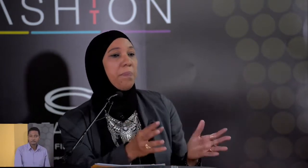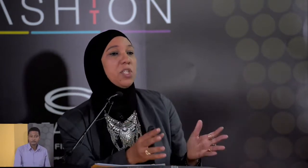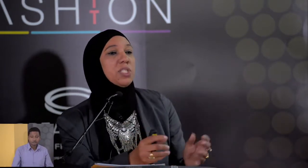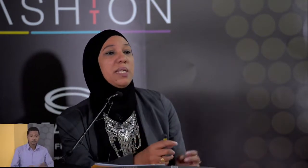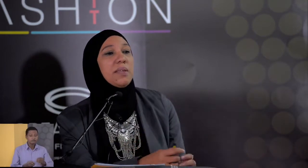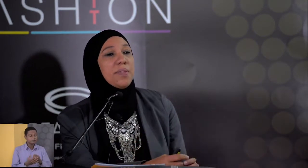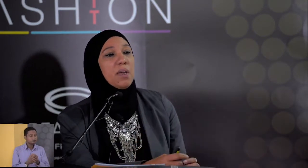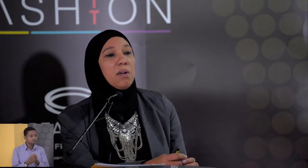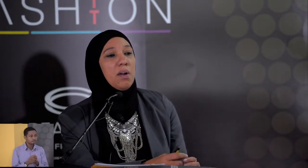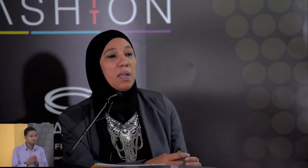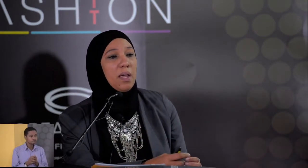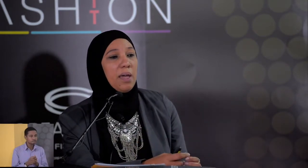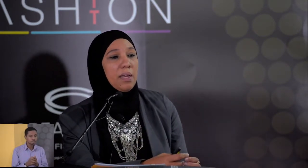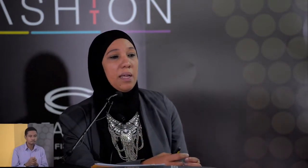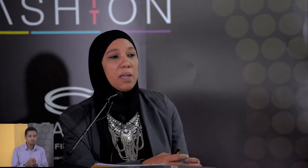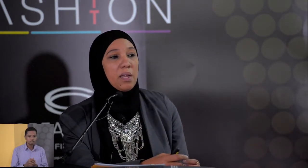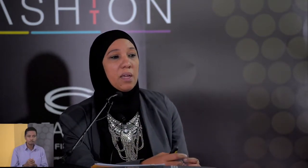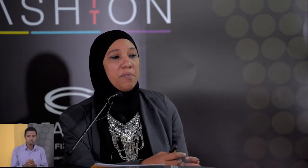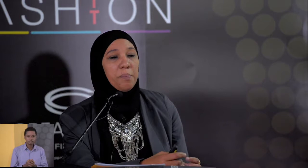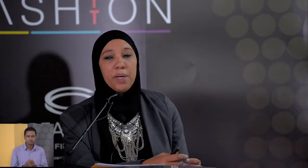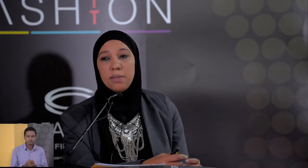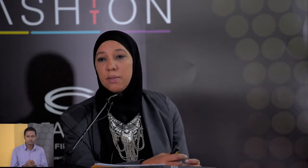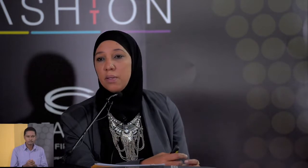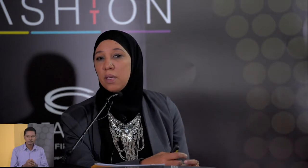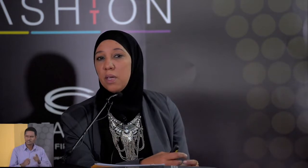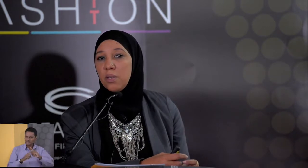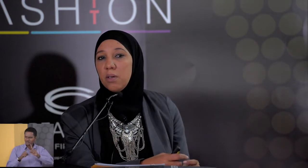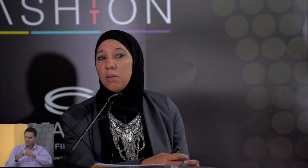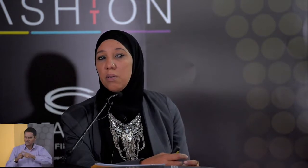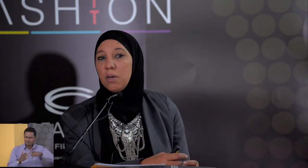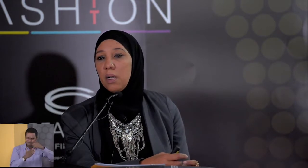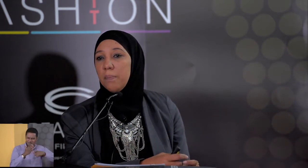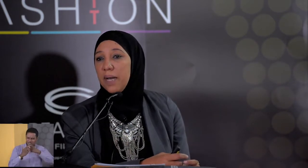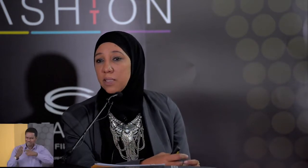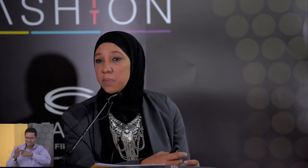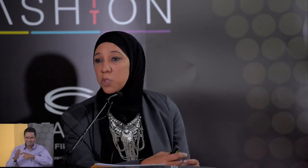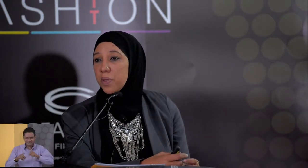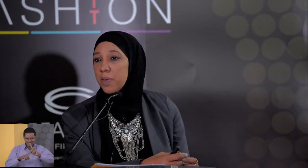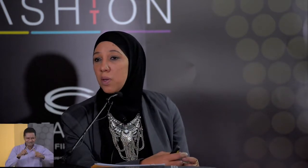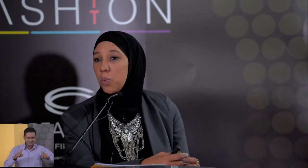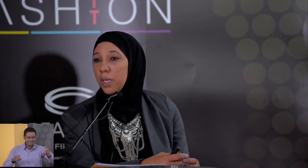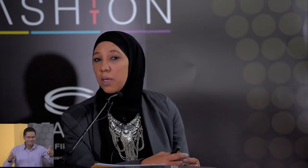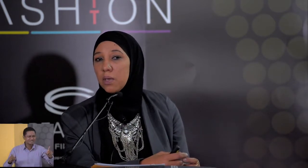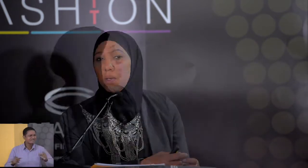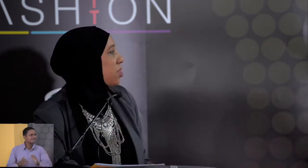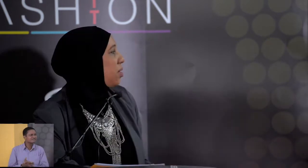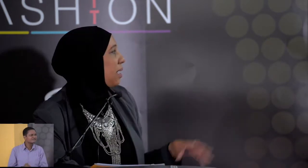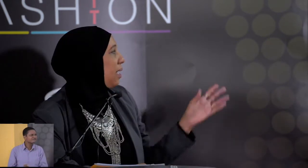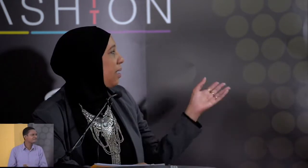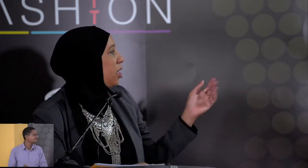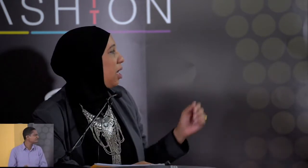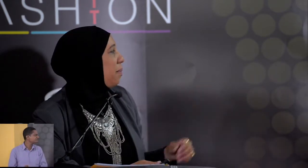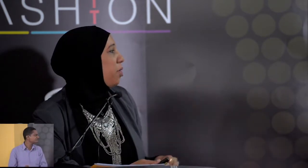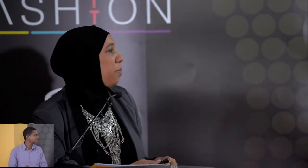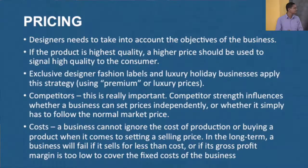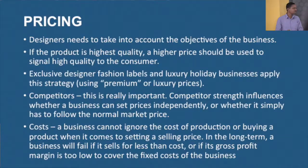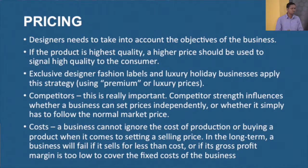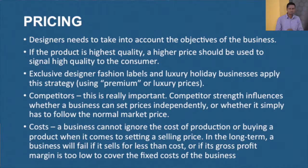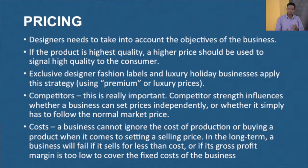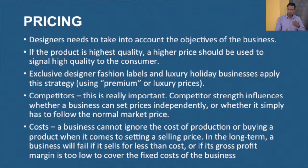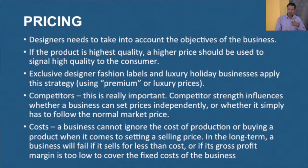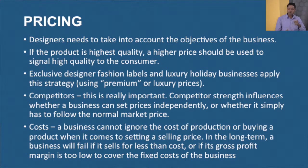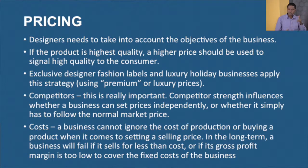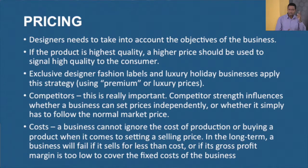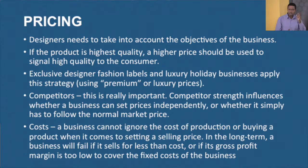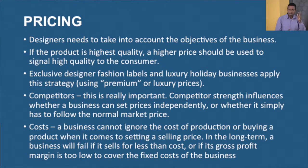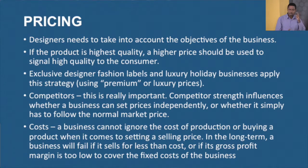can purchase anything online at a click of a button. They get their items within a week. So again, your